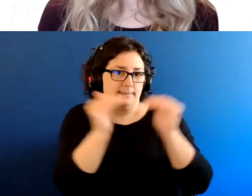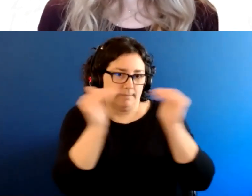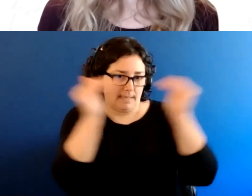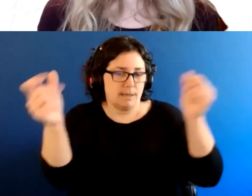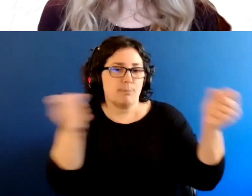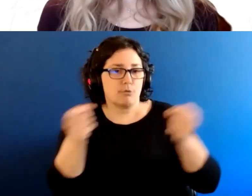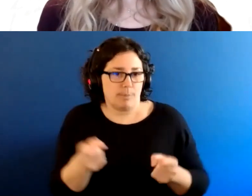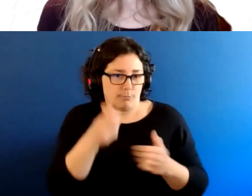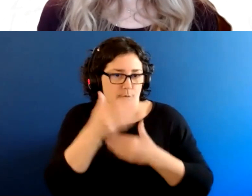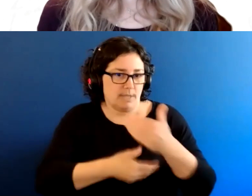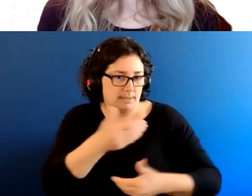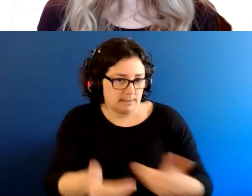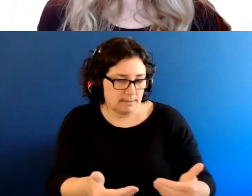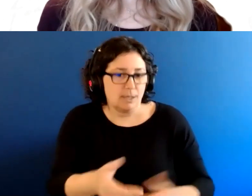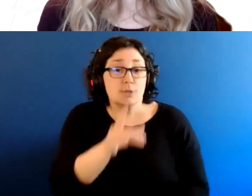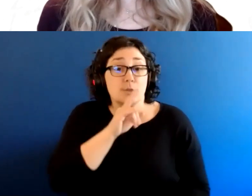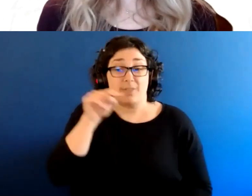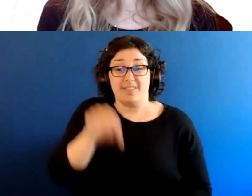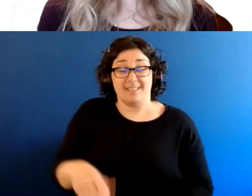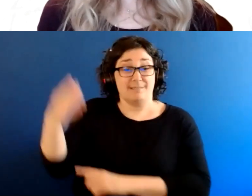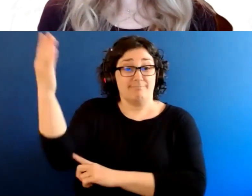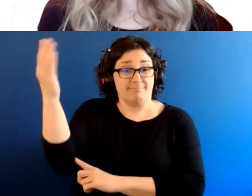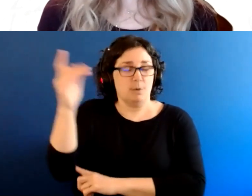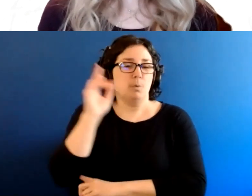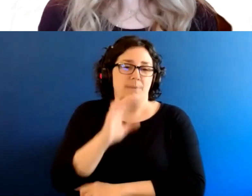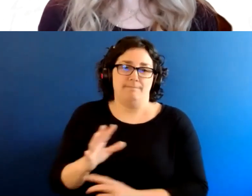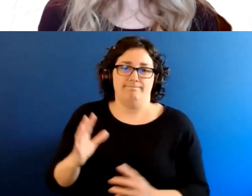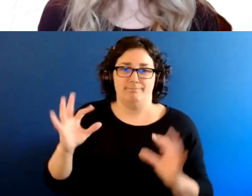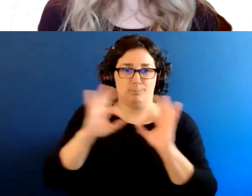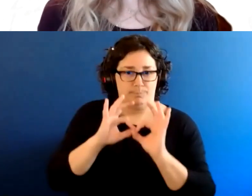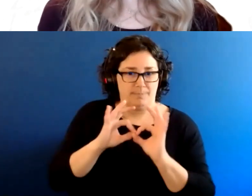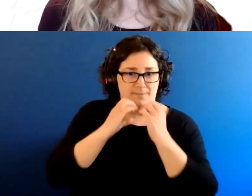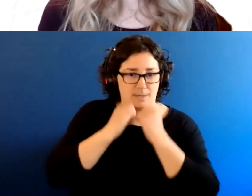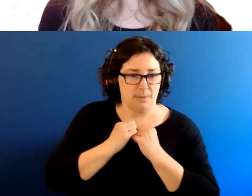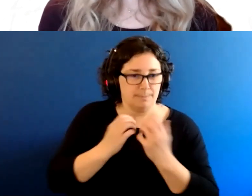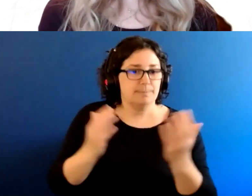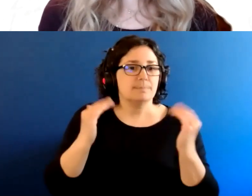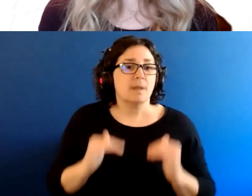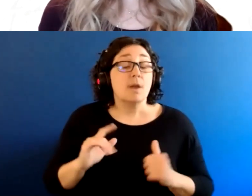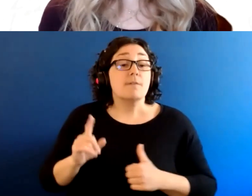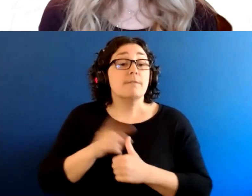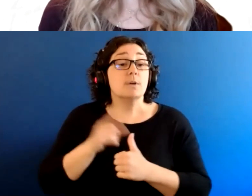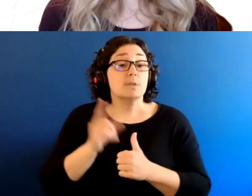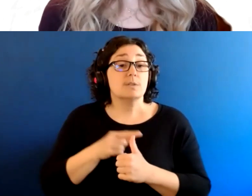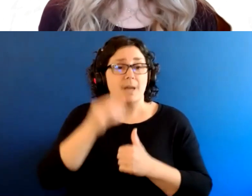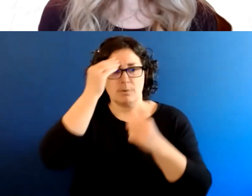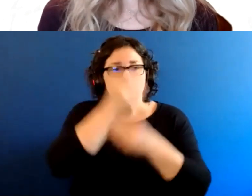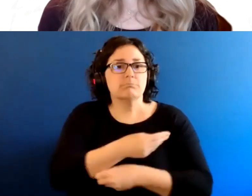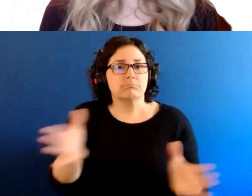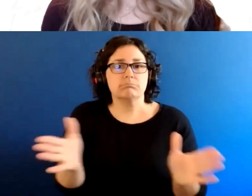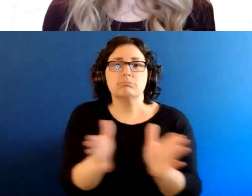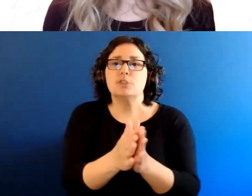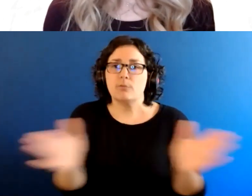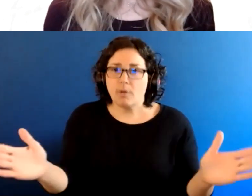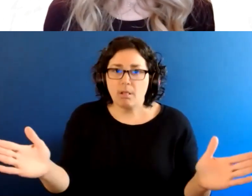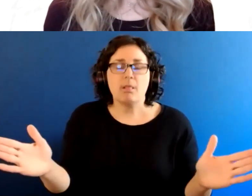procurement process, I'm sure that this session will be valuable to you. So I'm going to start by giving an overview of